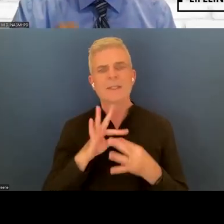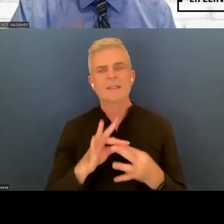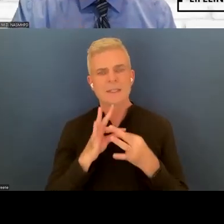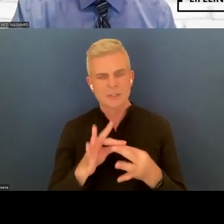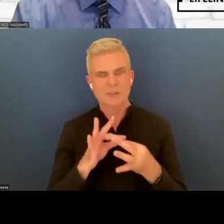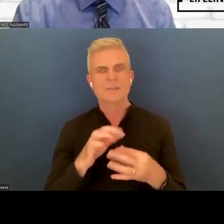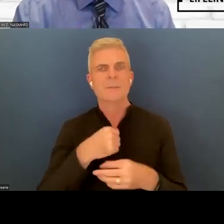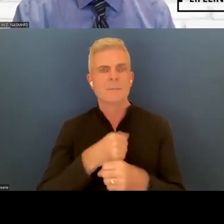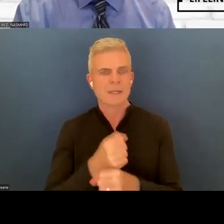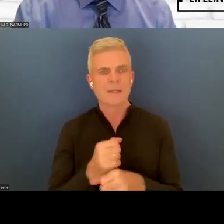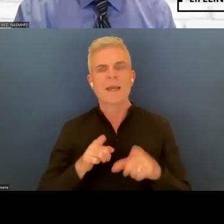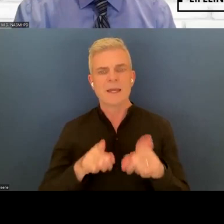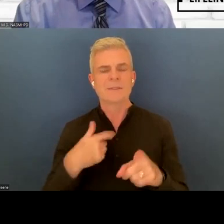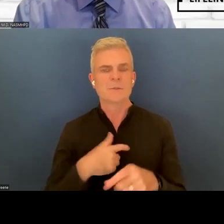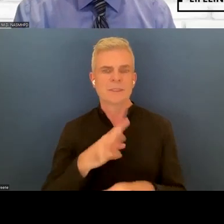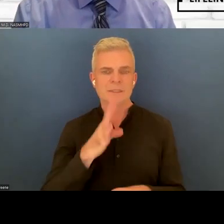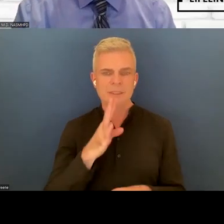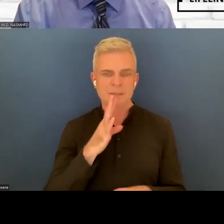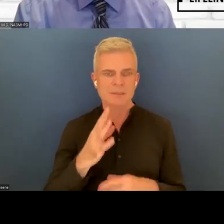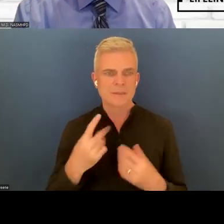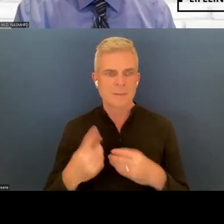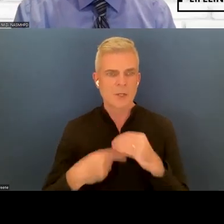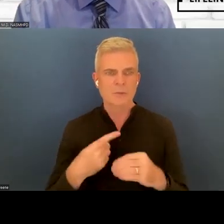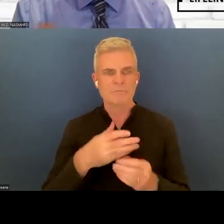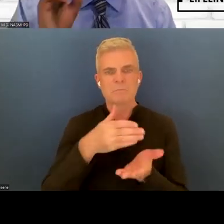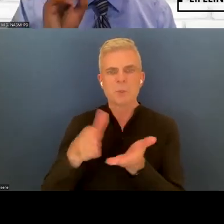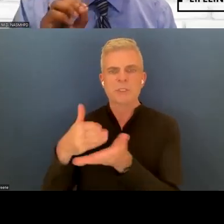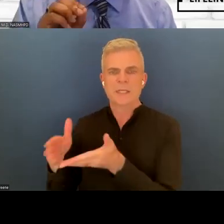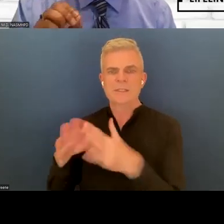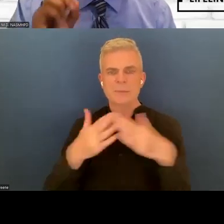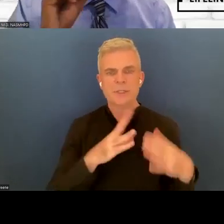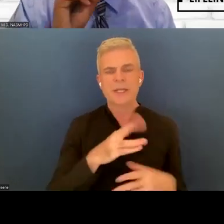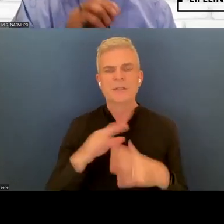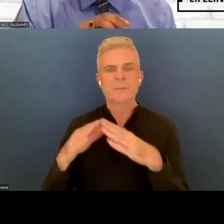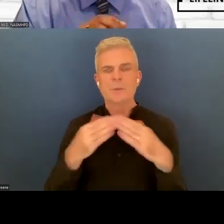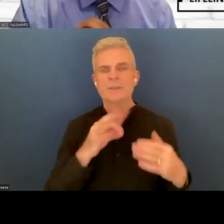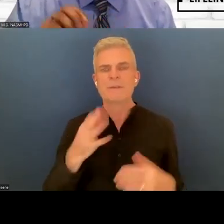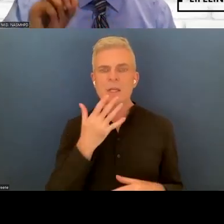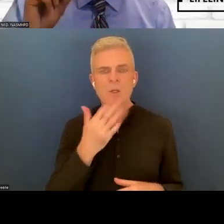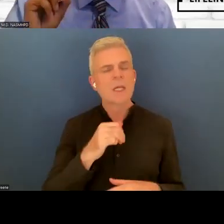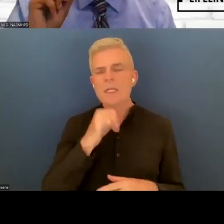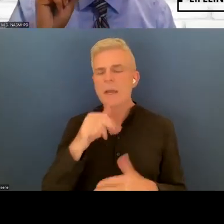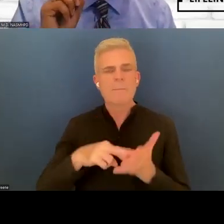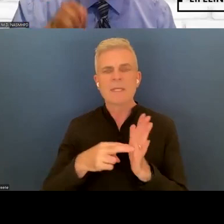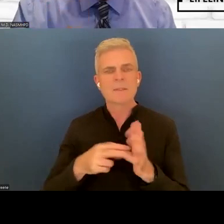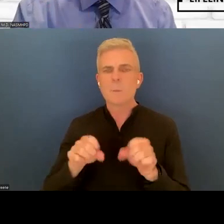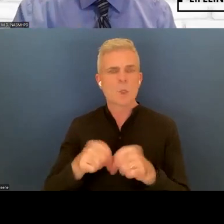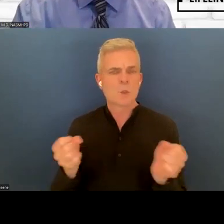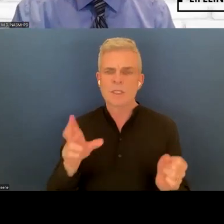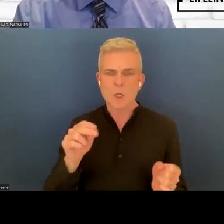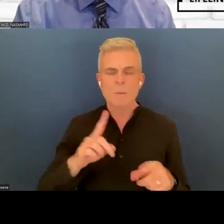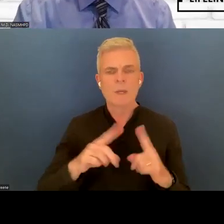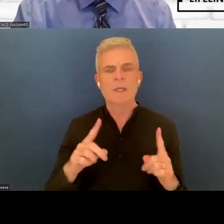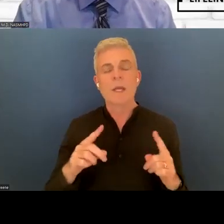being made as we speak in marginalized and communities of color. So it's not to suggest that it's broken, it is to suggest that it's